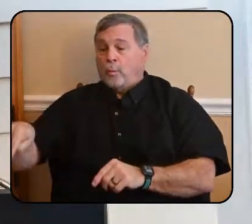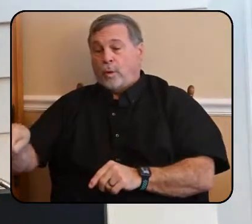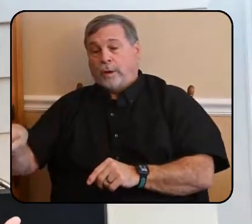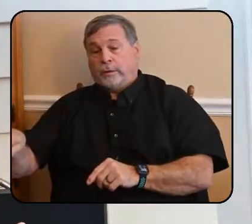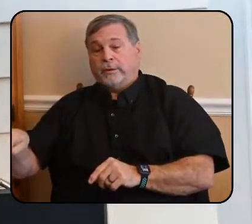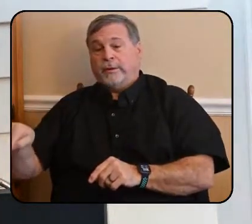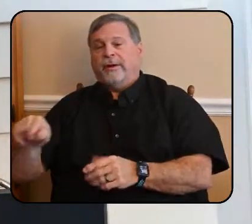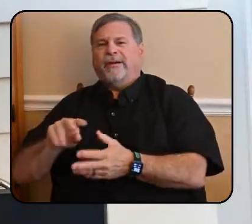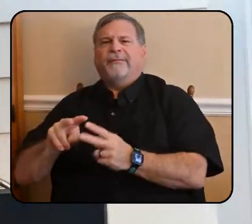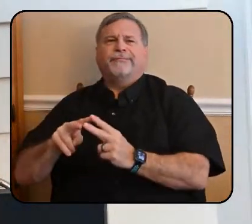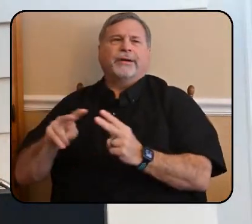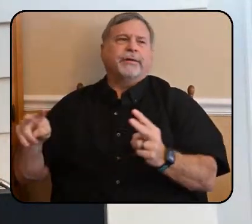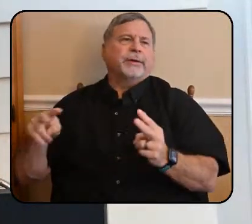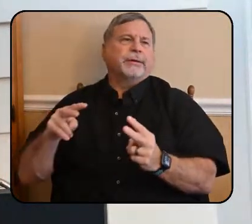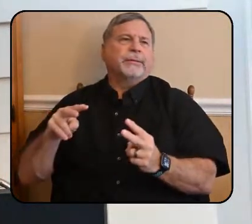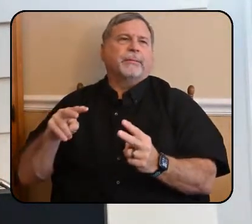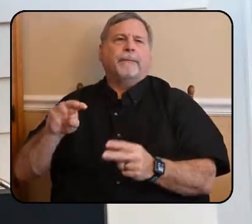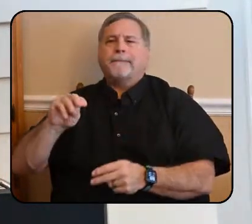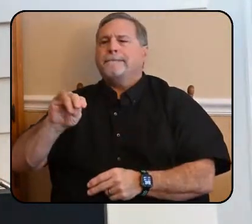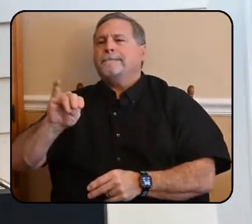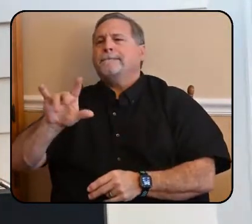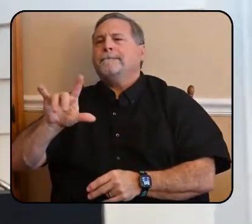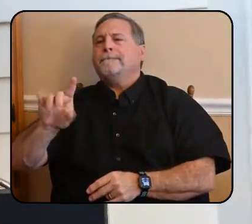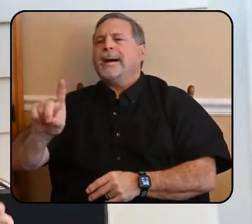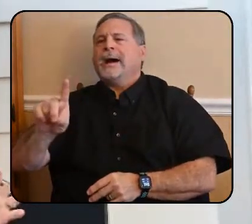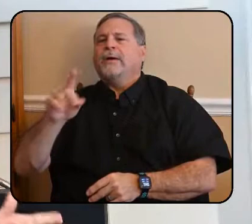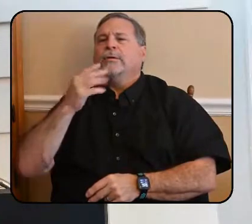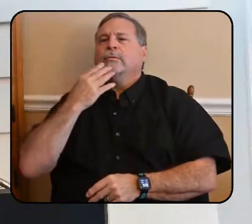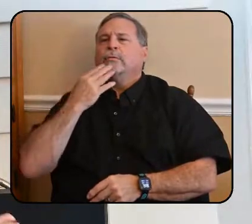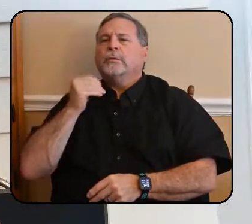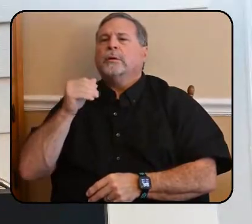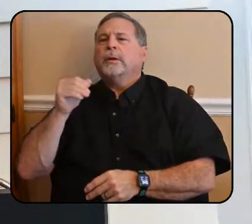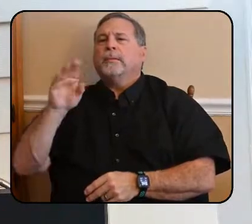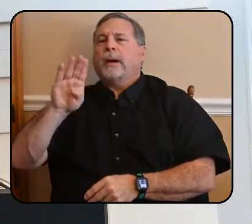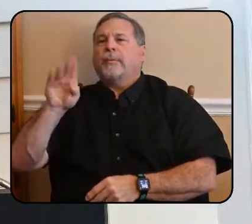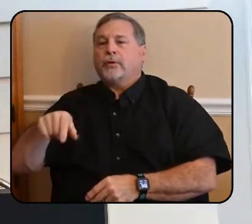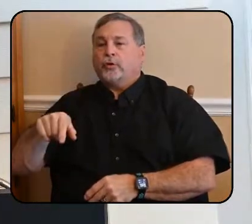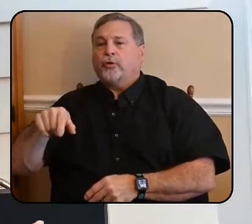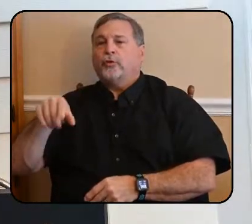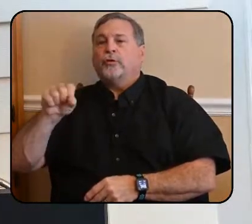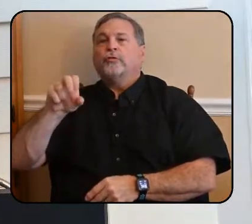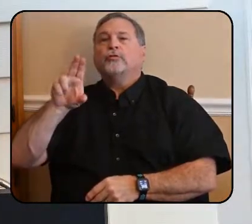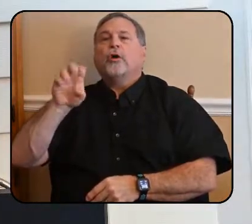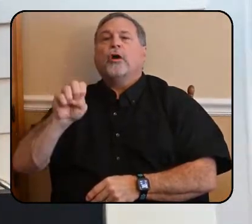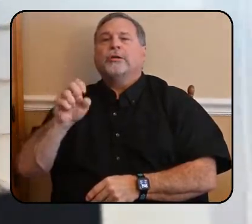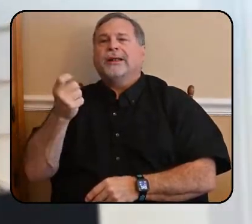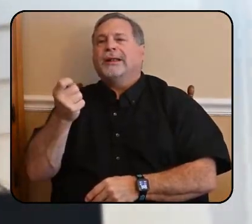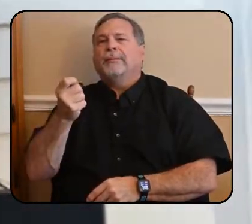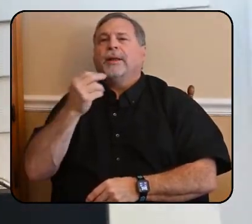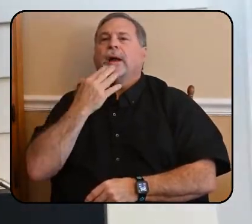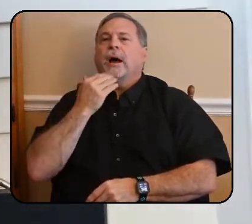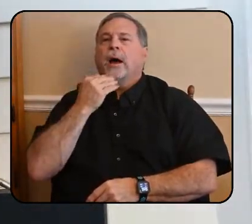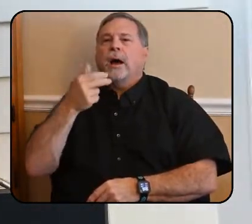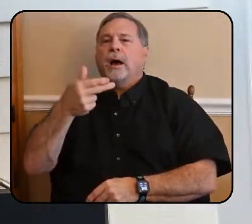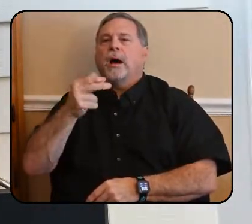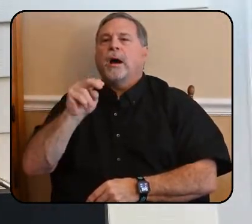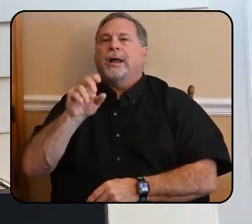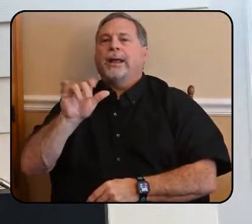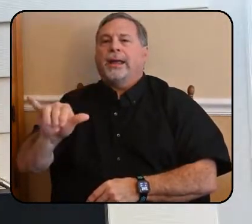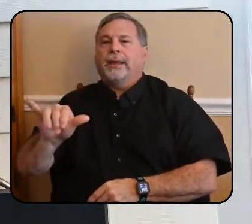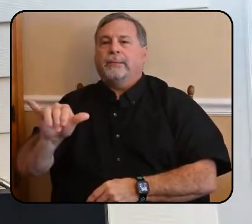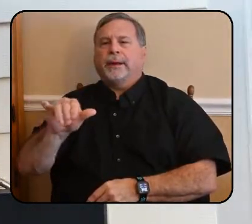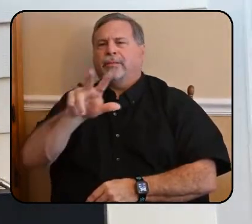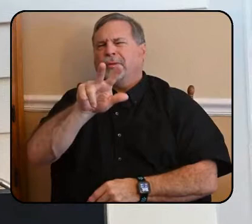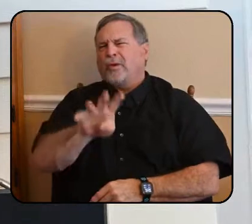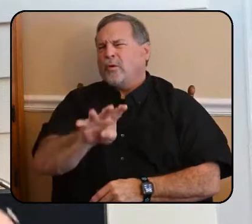very mild barbecue sauce. So we've got a barbecue sauce with a little bit of honey, about 3/4 cup of barbecue sauce, about